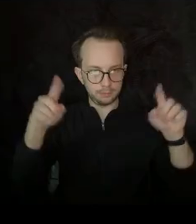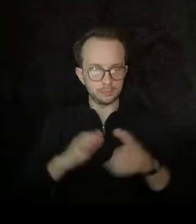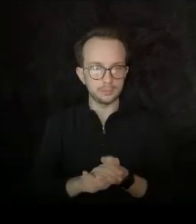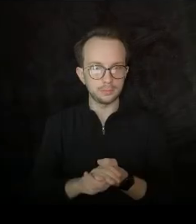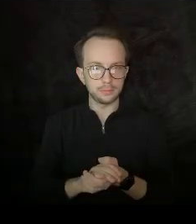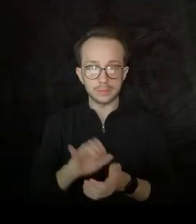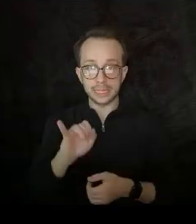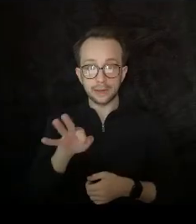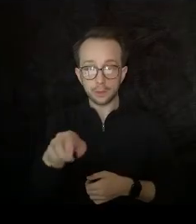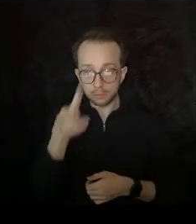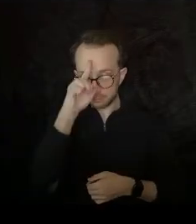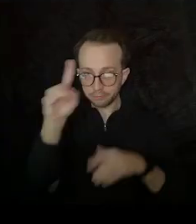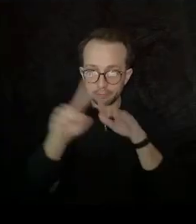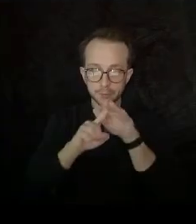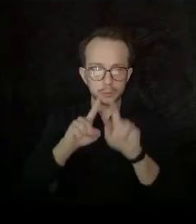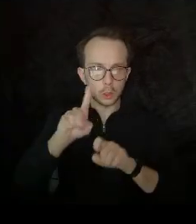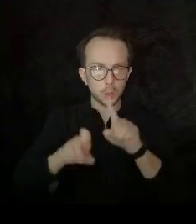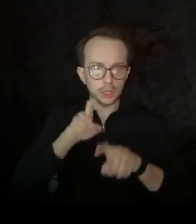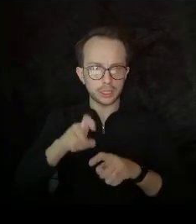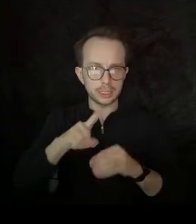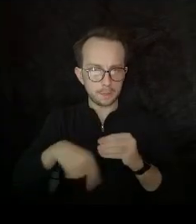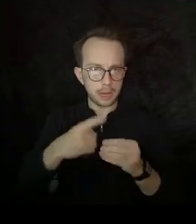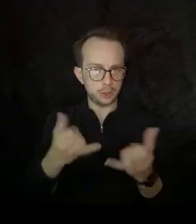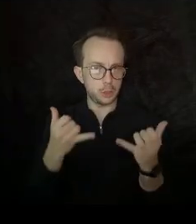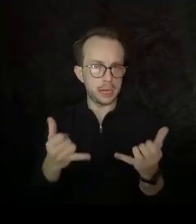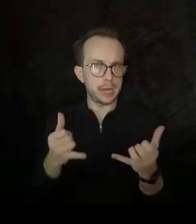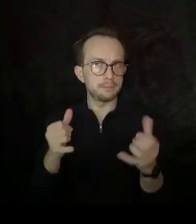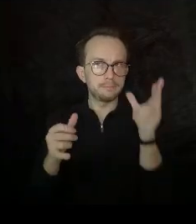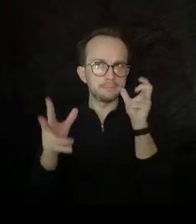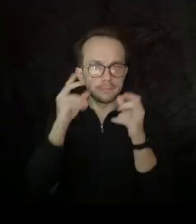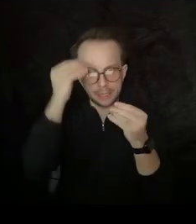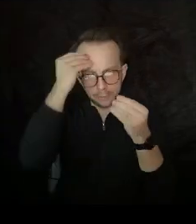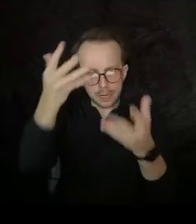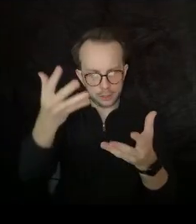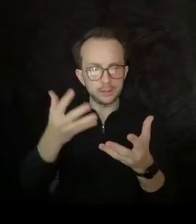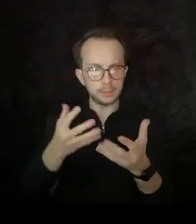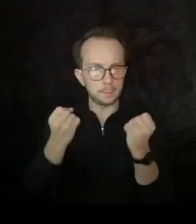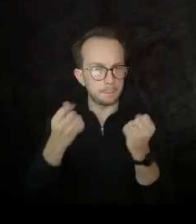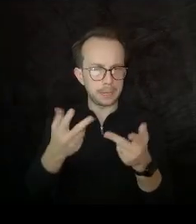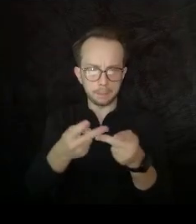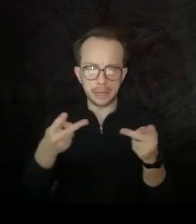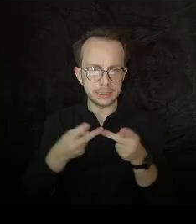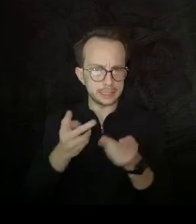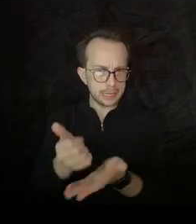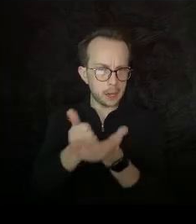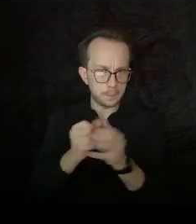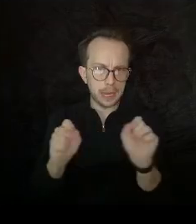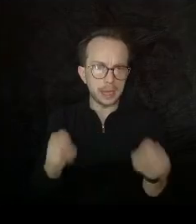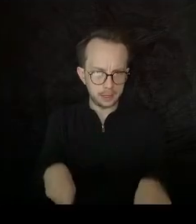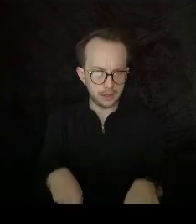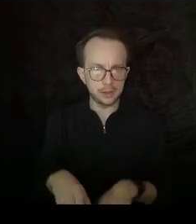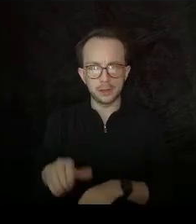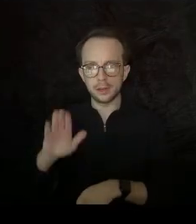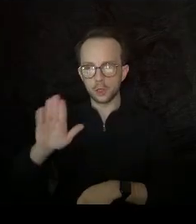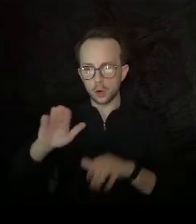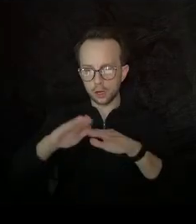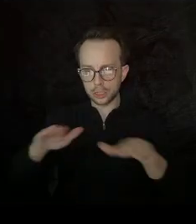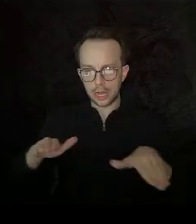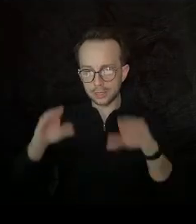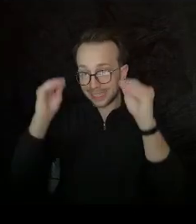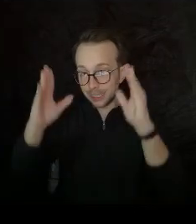questions about what you've heard today, there are many places you can get help. You can talk to your child's teacher or case